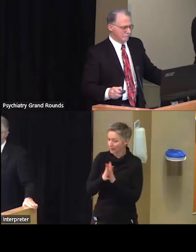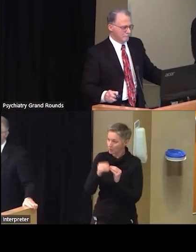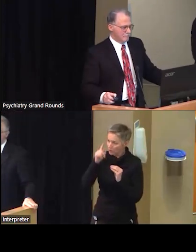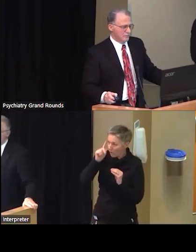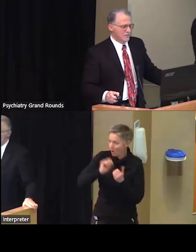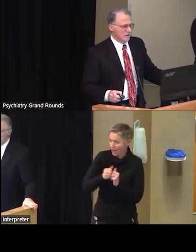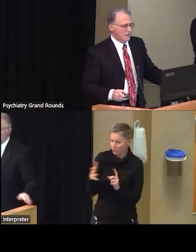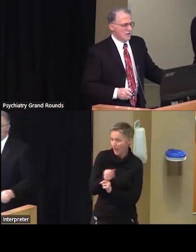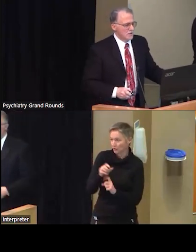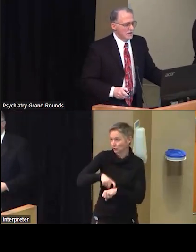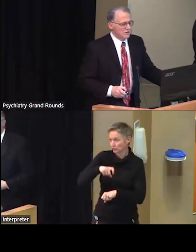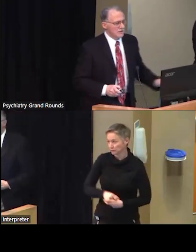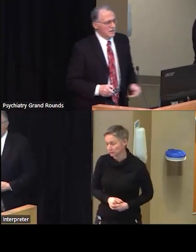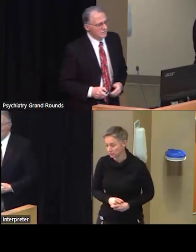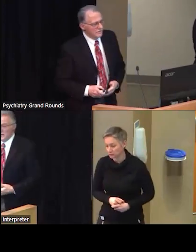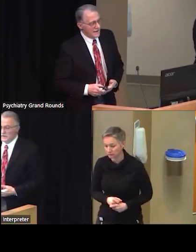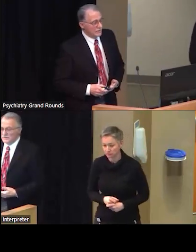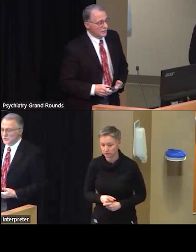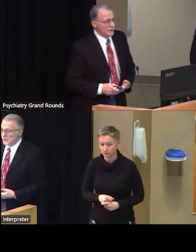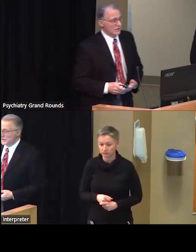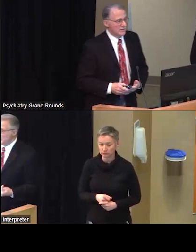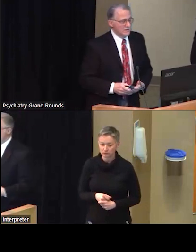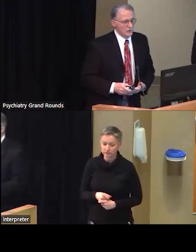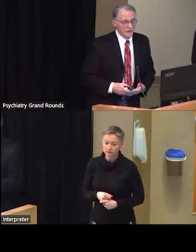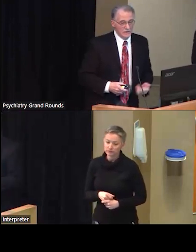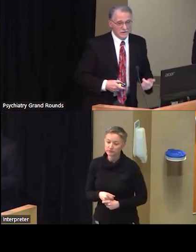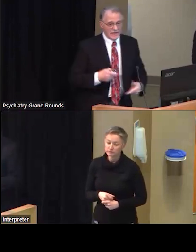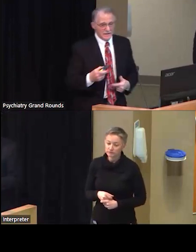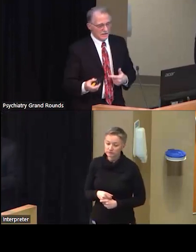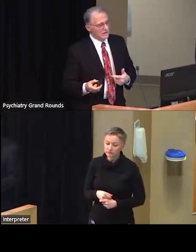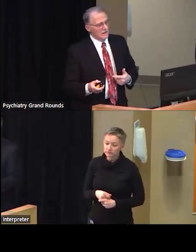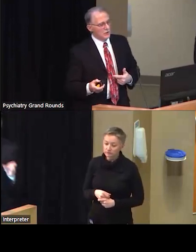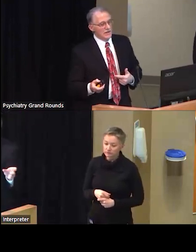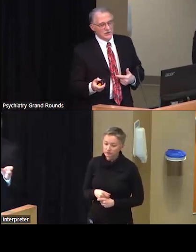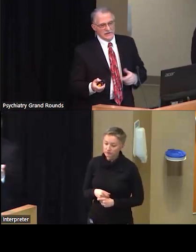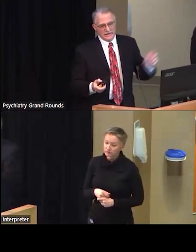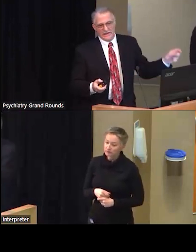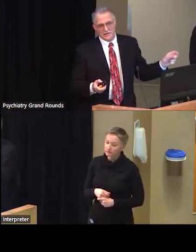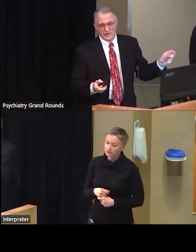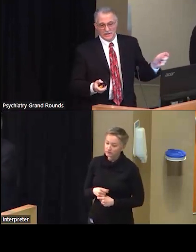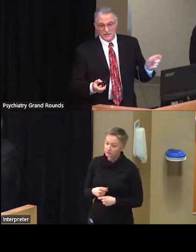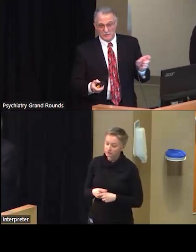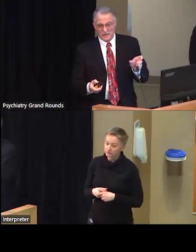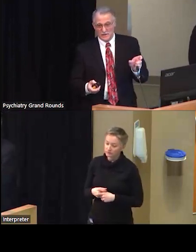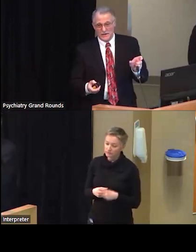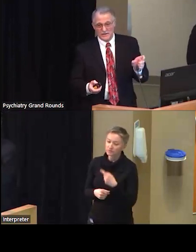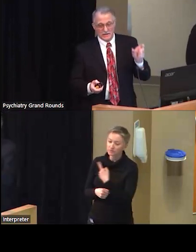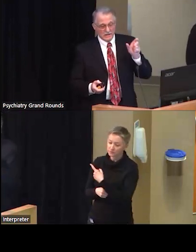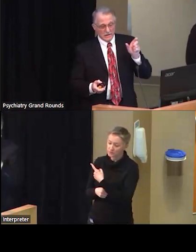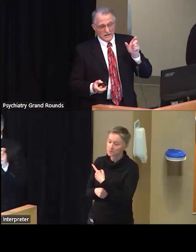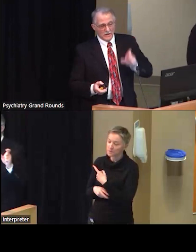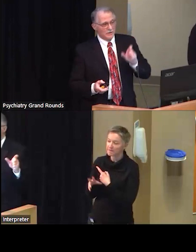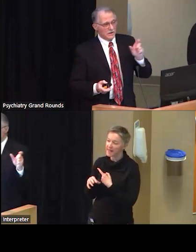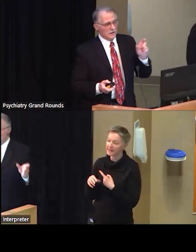it? Here's the Hamburg burnout inventory that has aggression as one of the things it picks up on